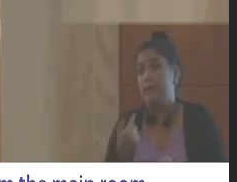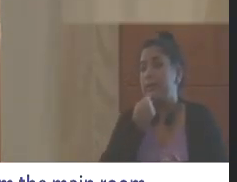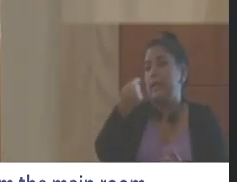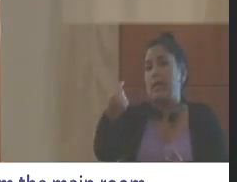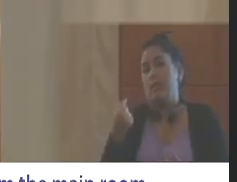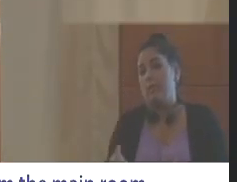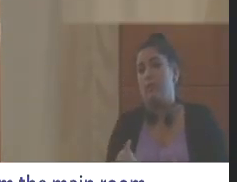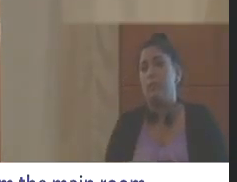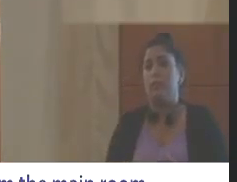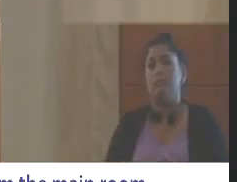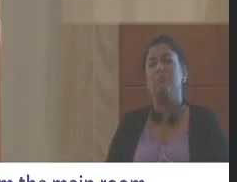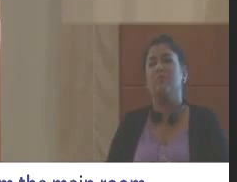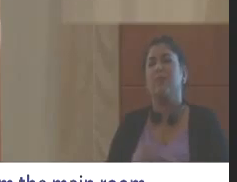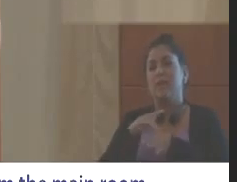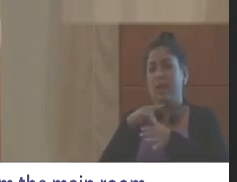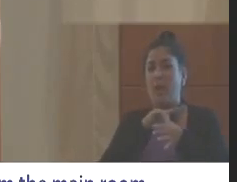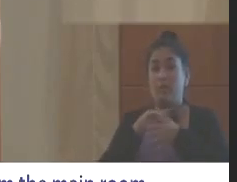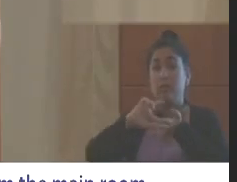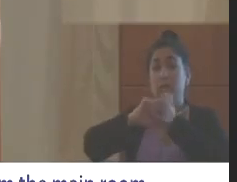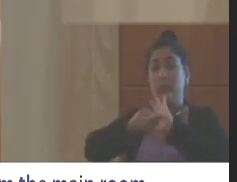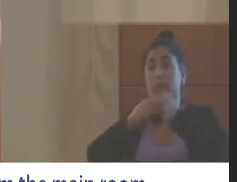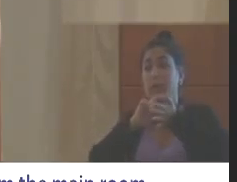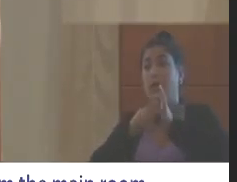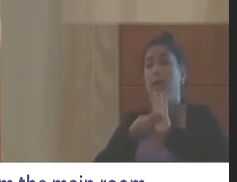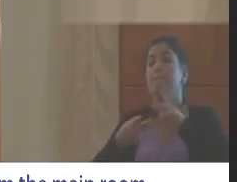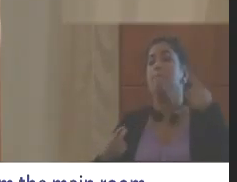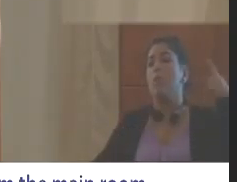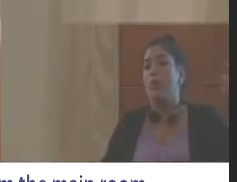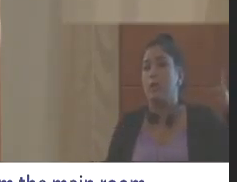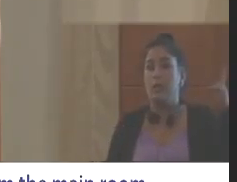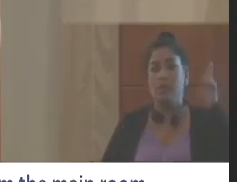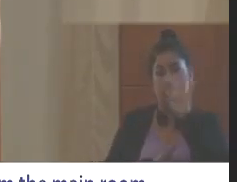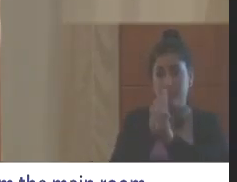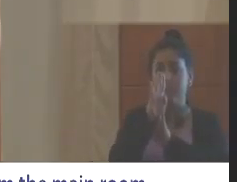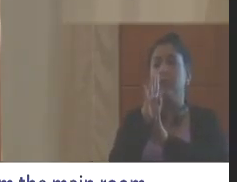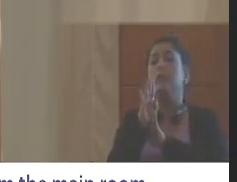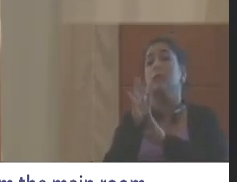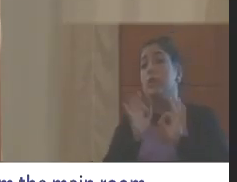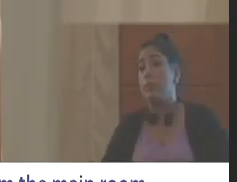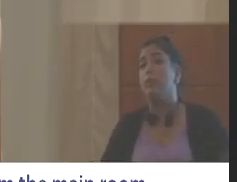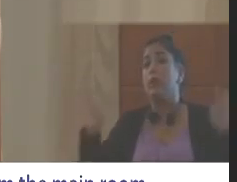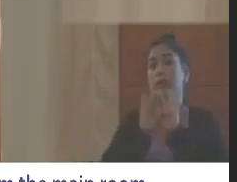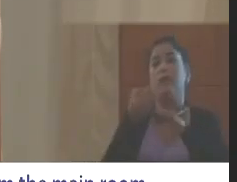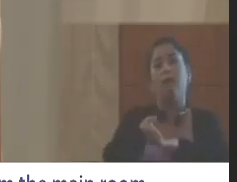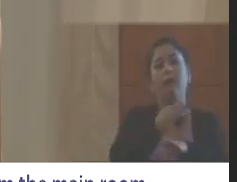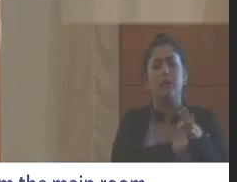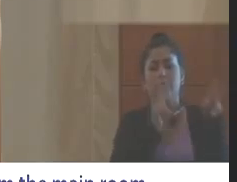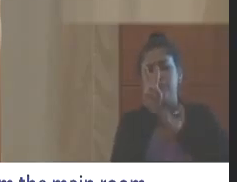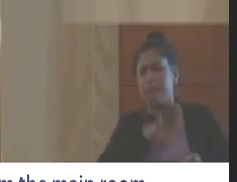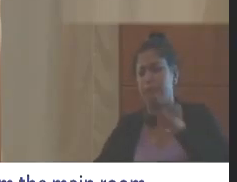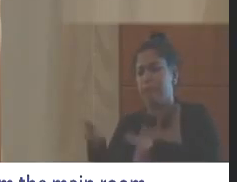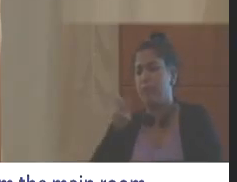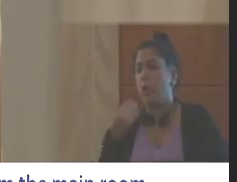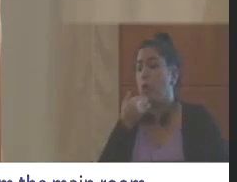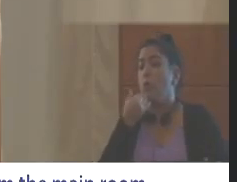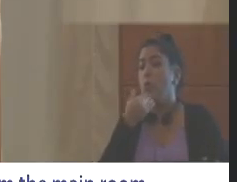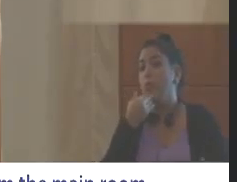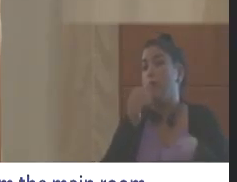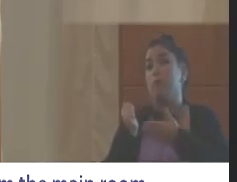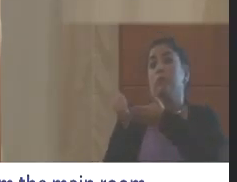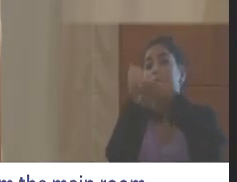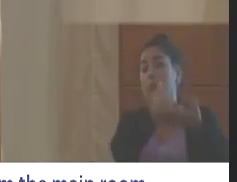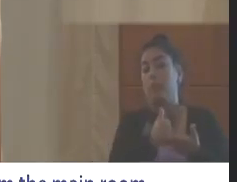policy, we must acknowledge that it is development institutions, those